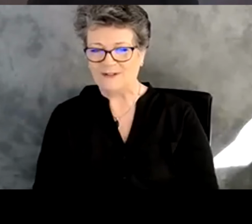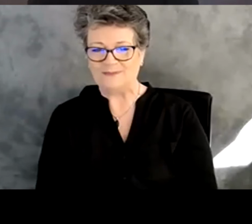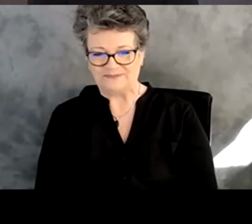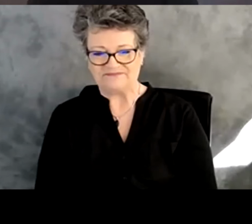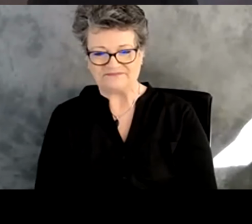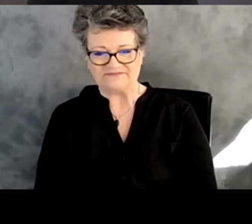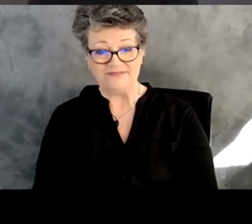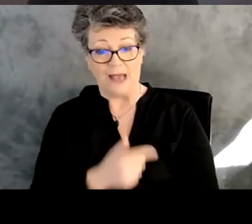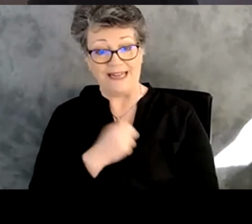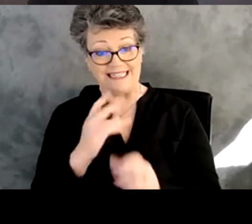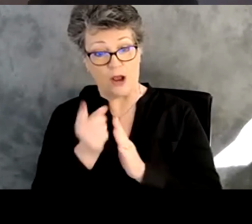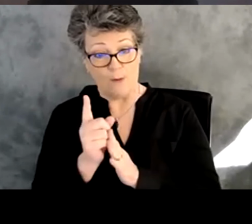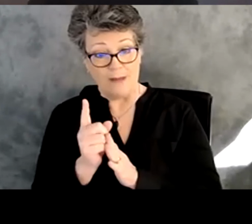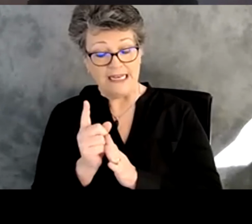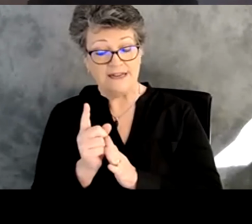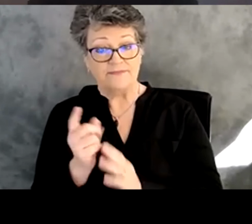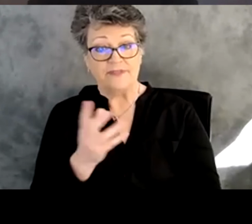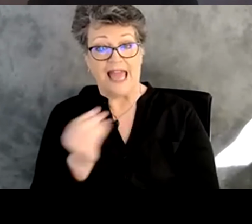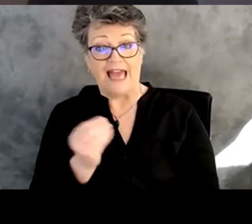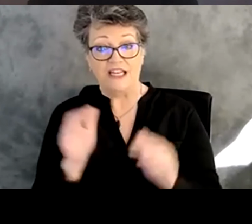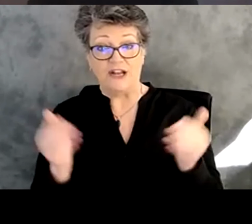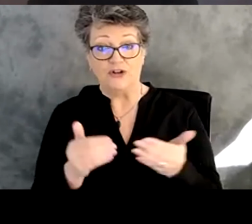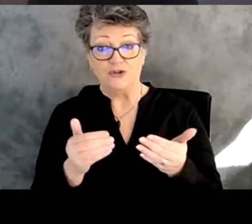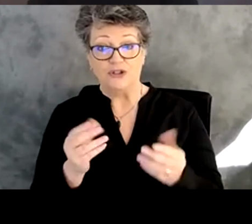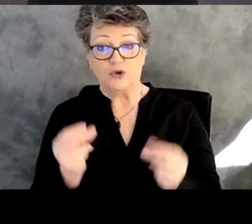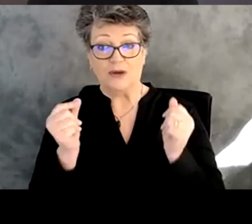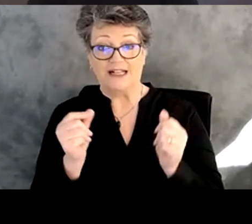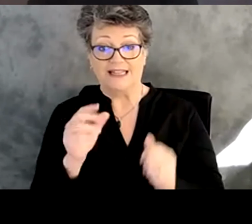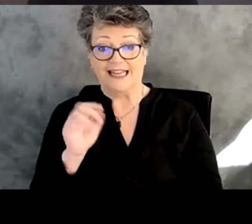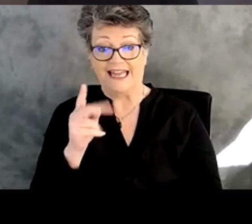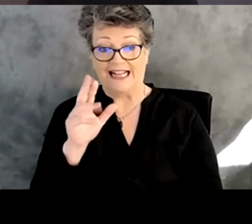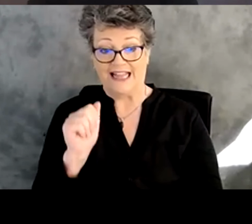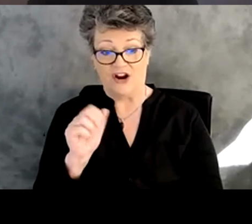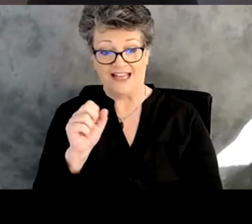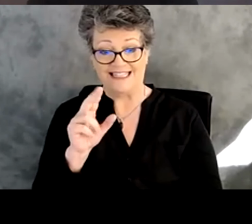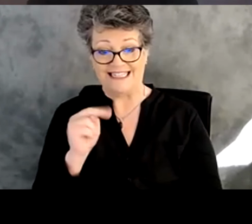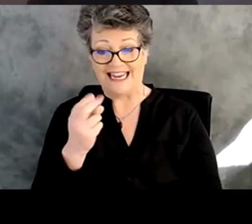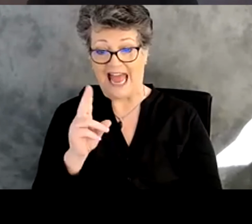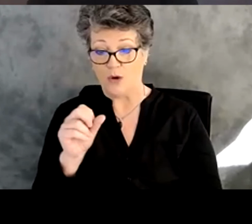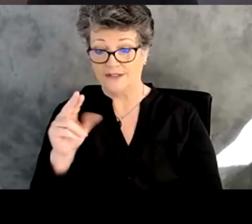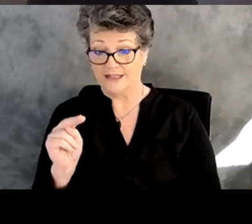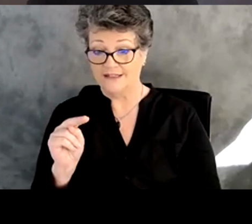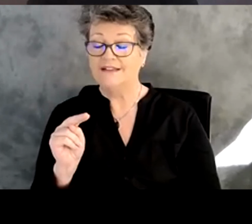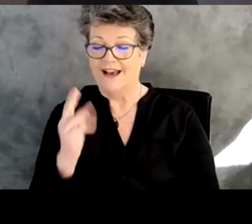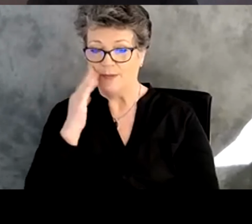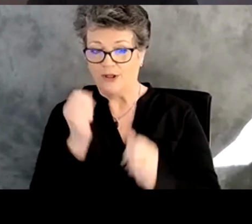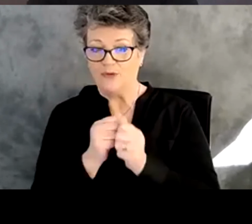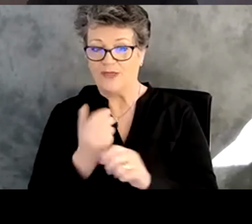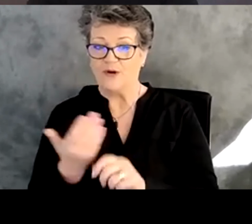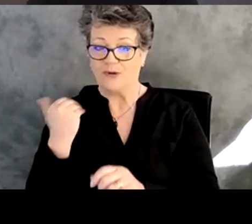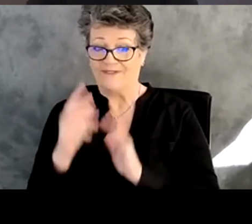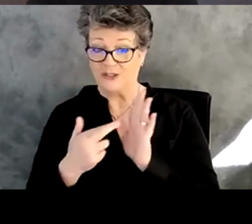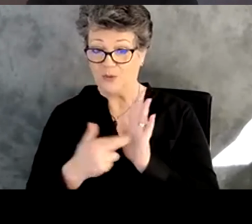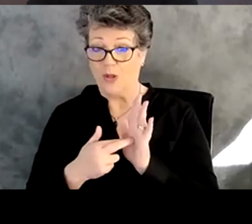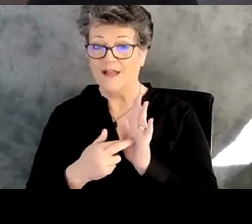I'm going to take a moment here and just introduce quickly Sarah Steenhausen, who many of you are familiar with from her previous role, but